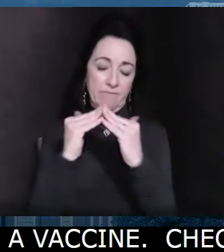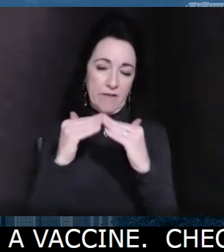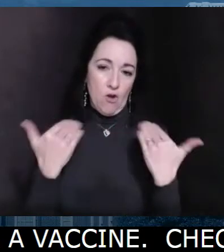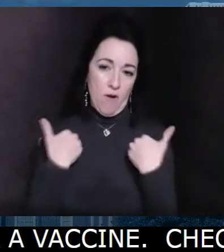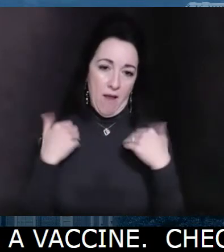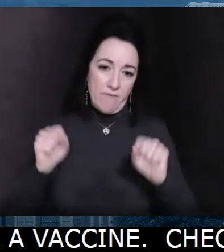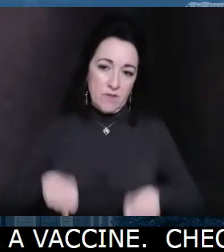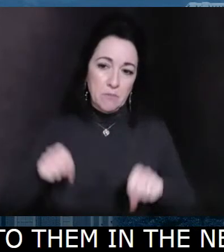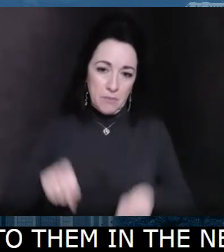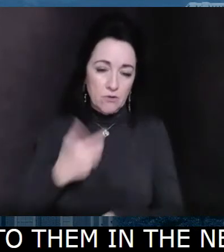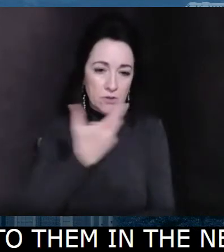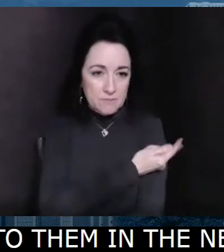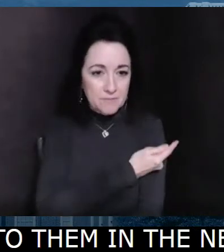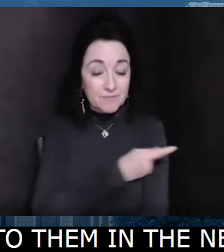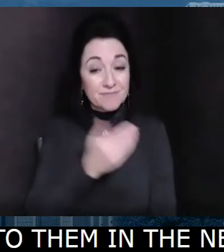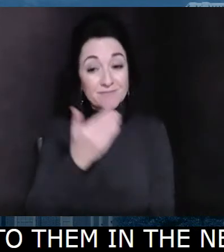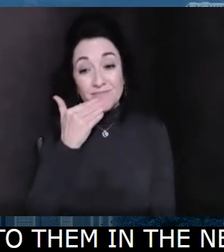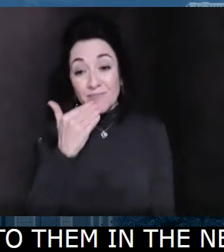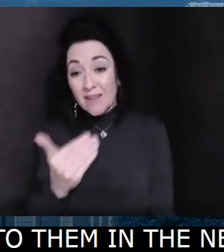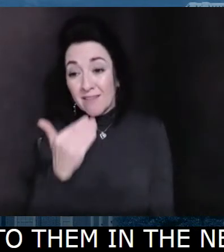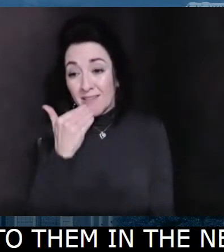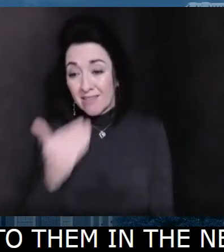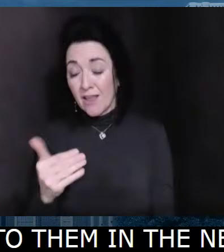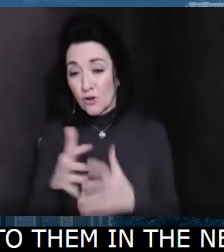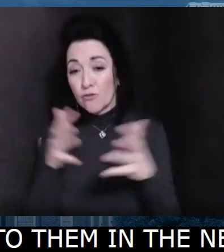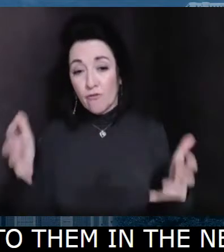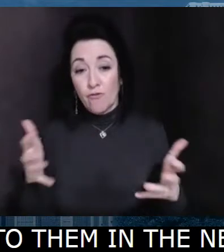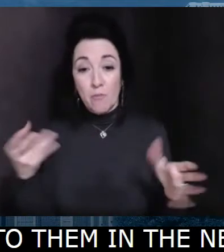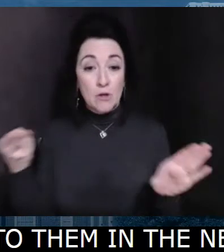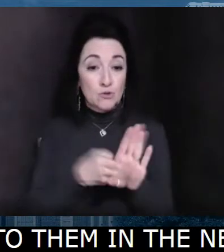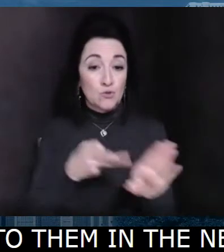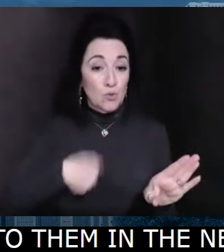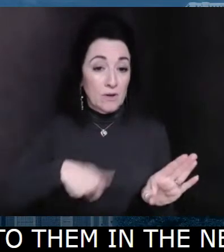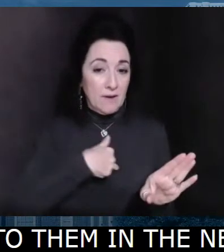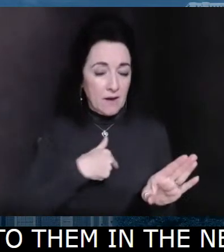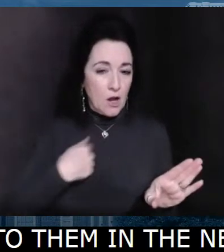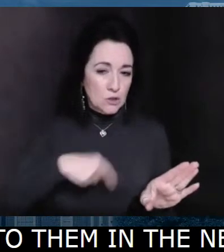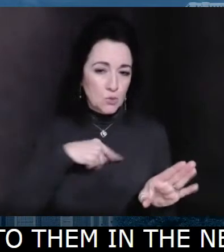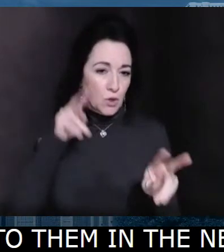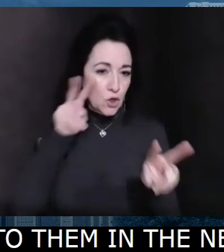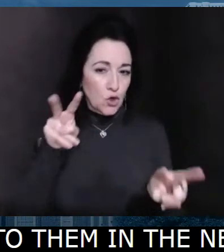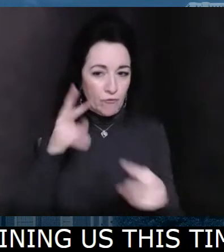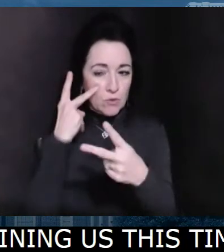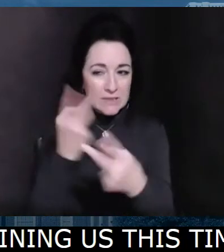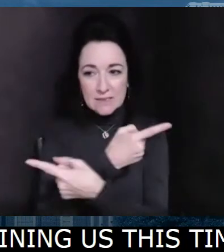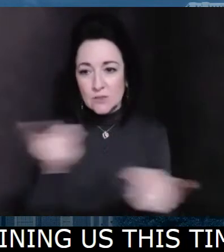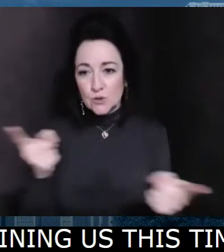much for joining us this time. We look forward to seeing you next week.